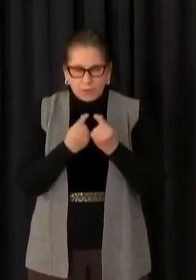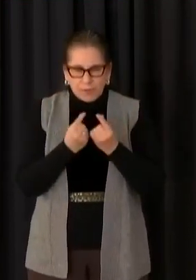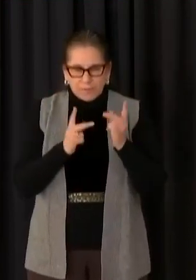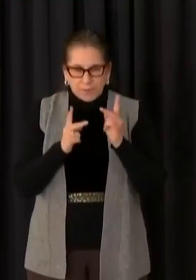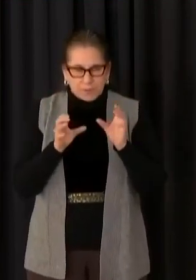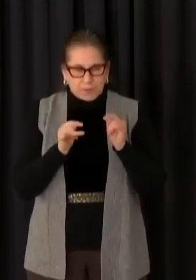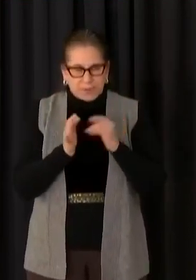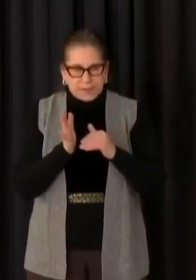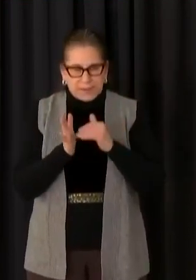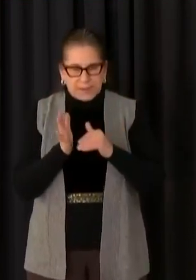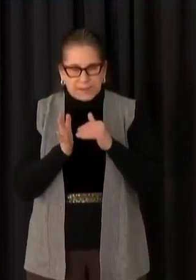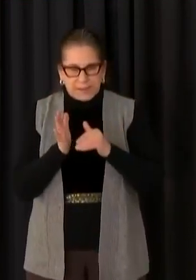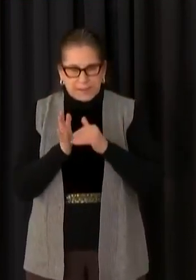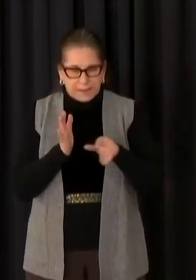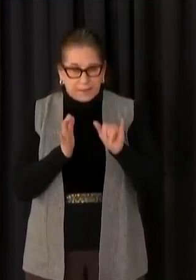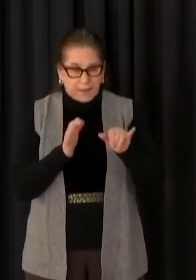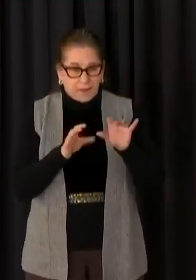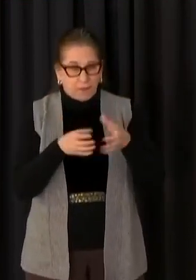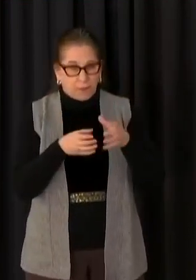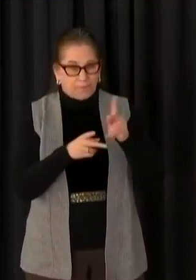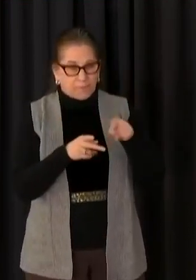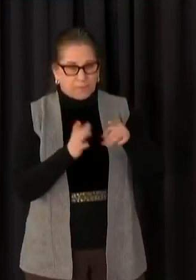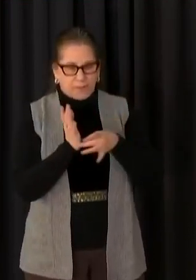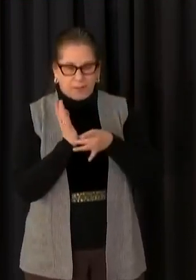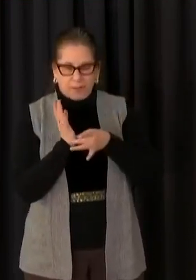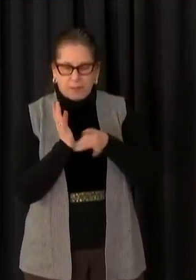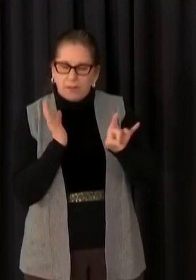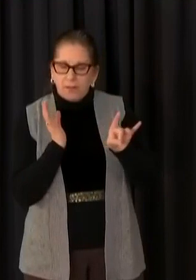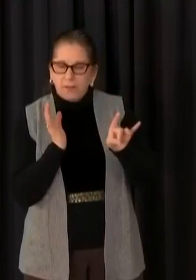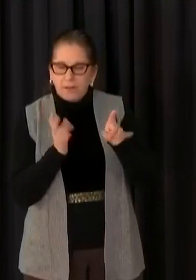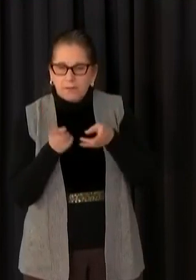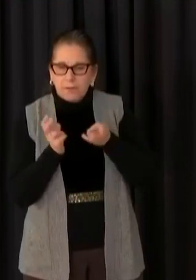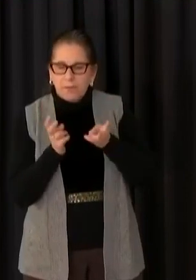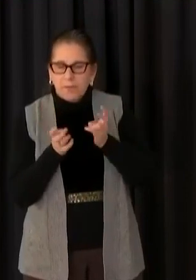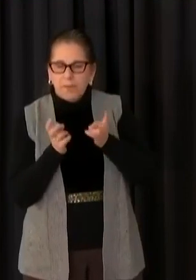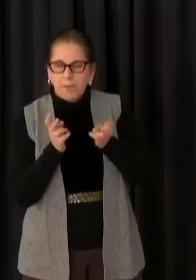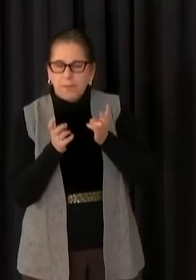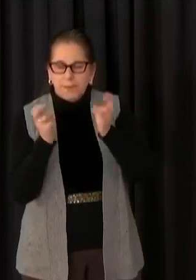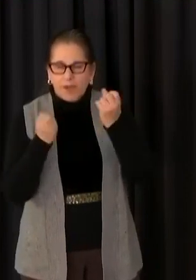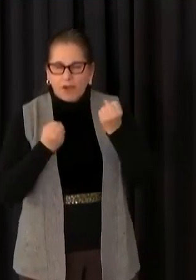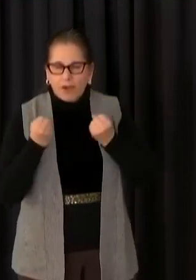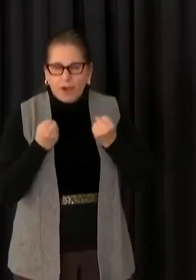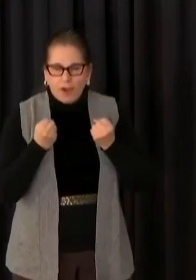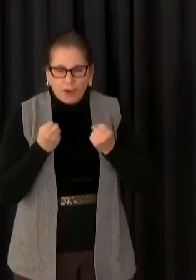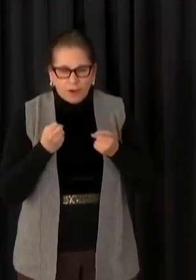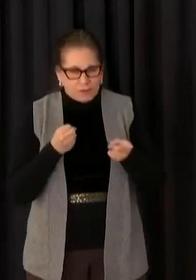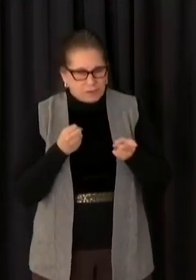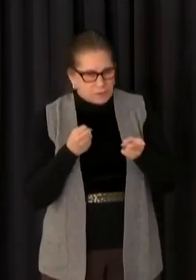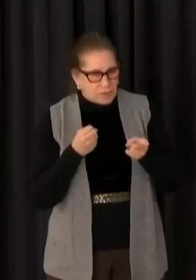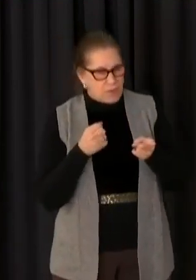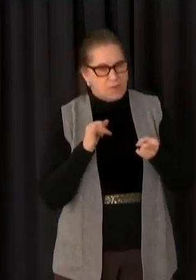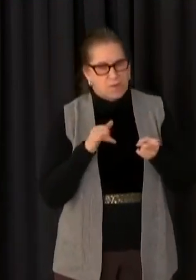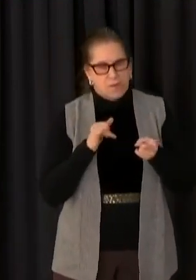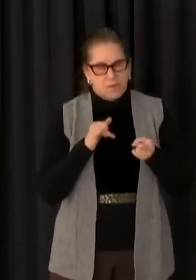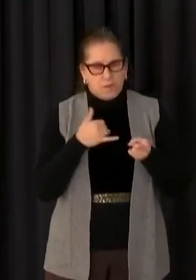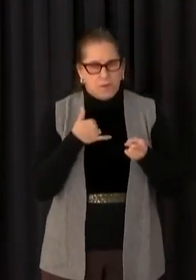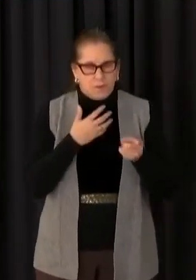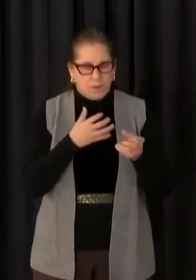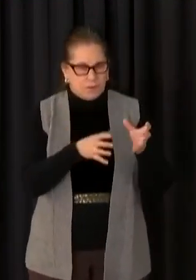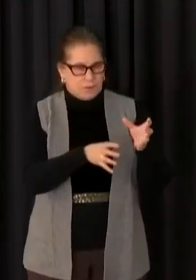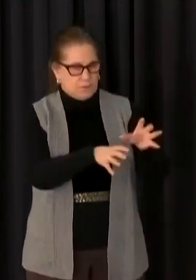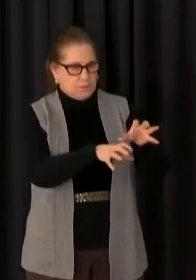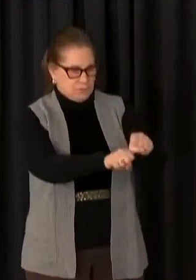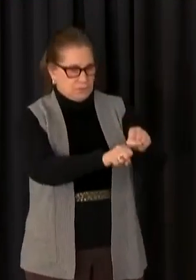think that we need to be very focused, that we need to be very intentional on focusing on those individuals and bringing them to justice for the crimes that they've